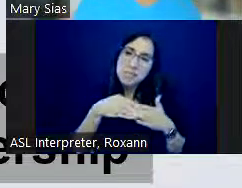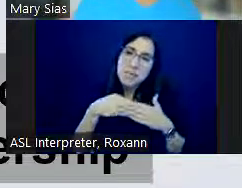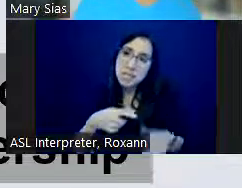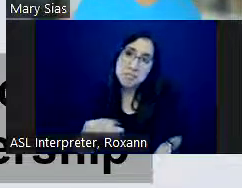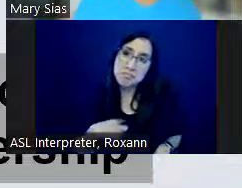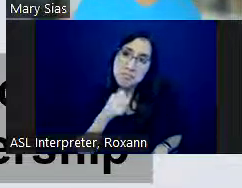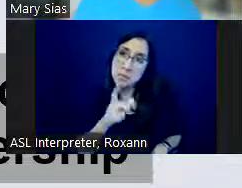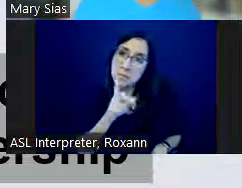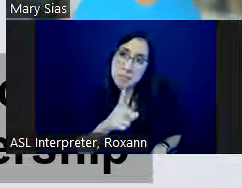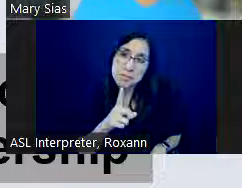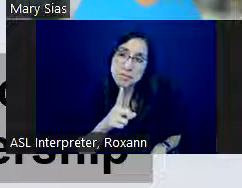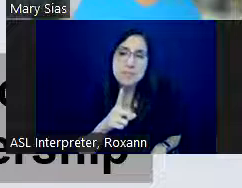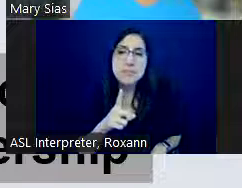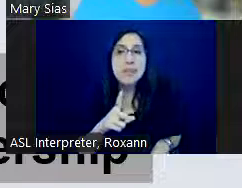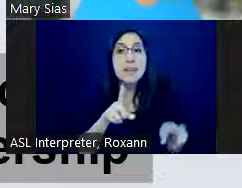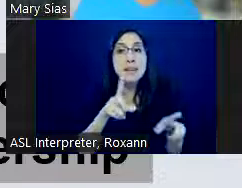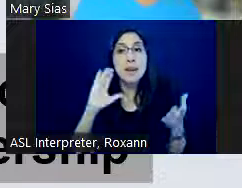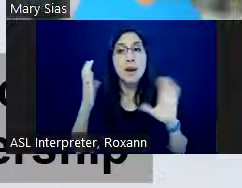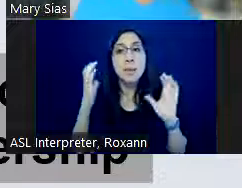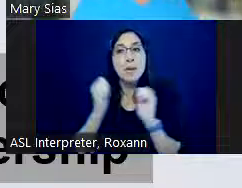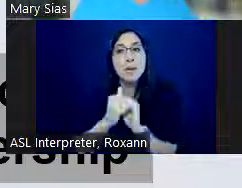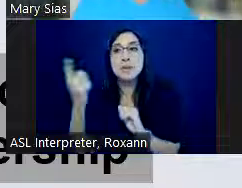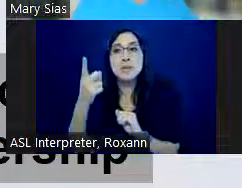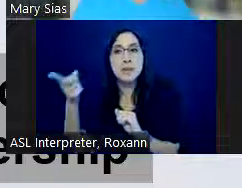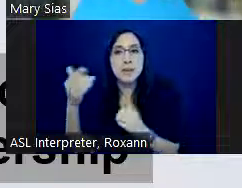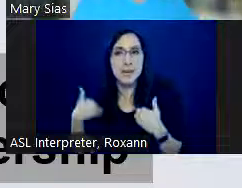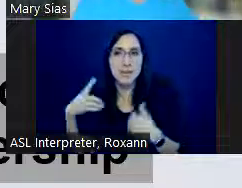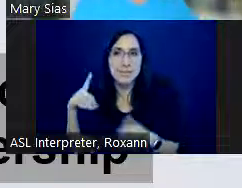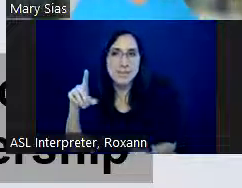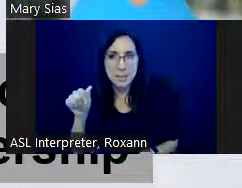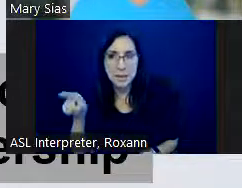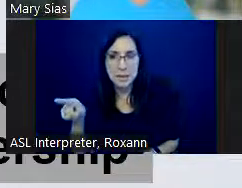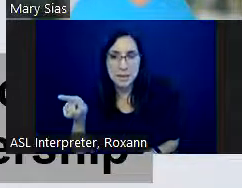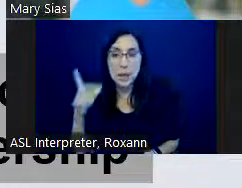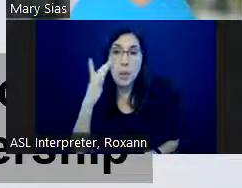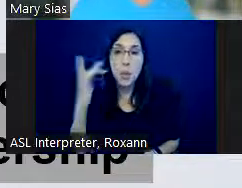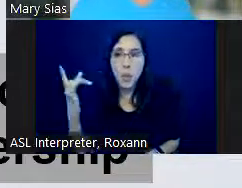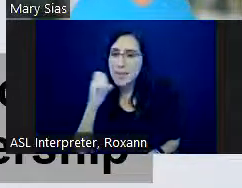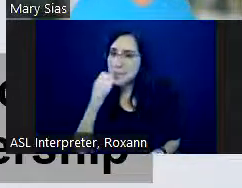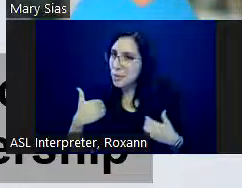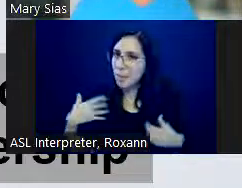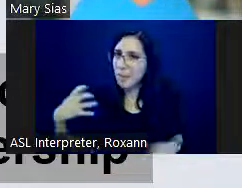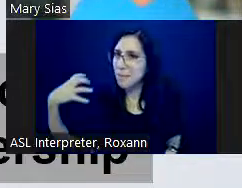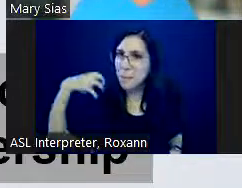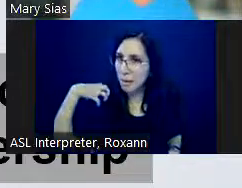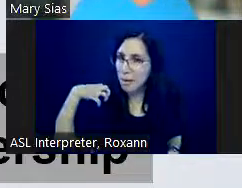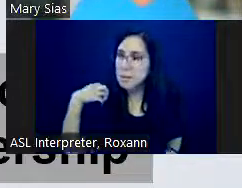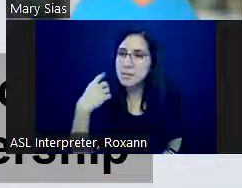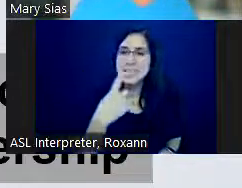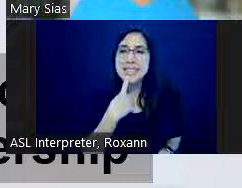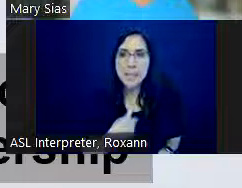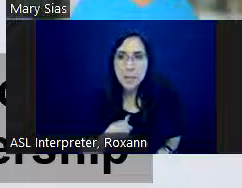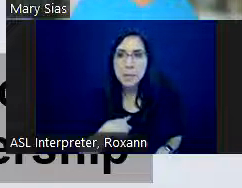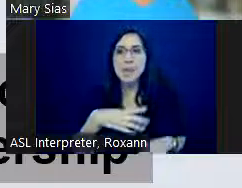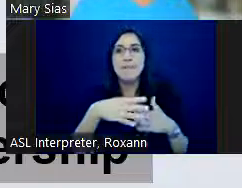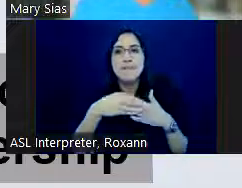as somebody with a disability. Because I don't have a boss telling me to be flexible all the time. I don't